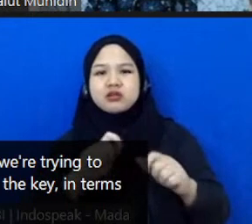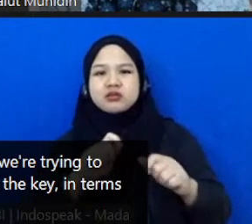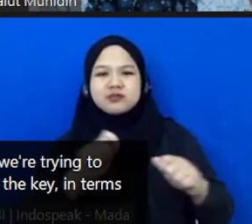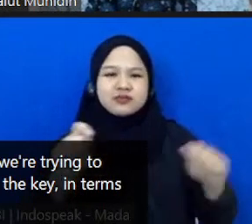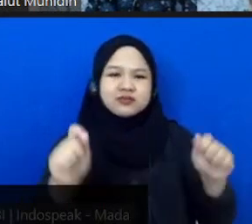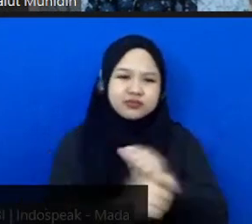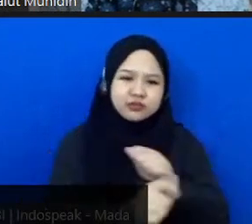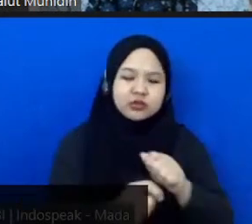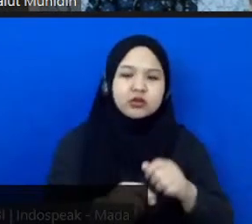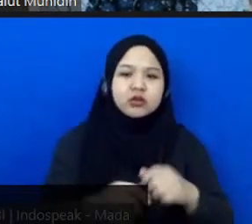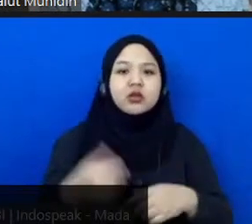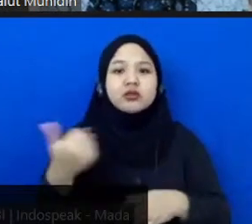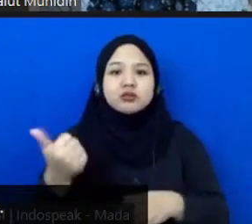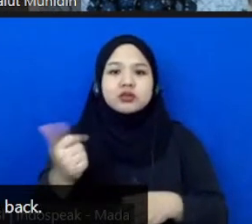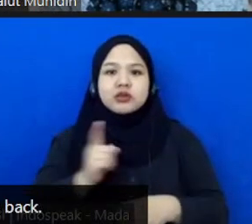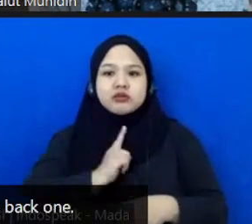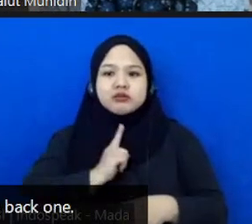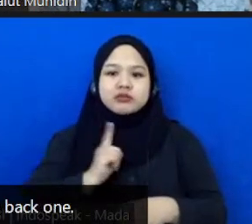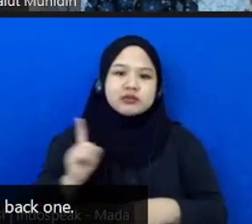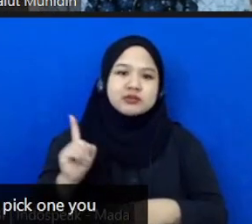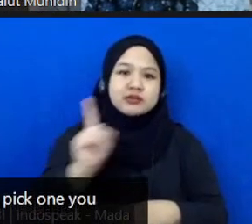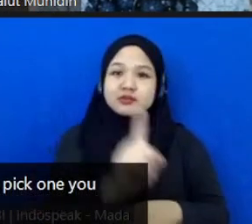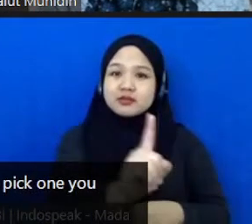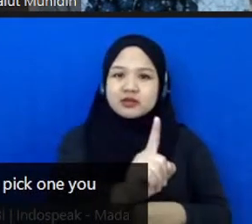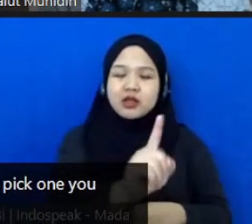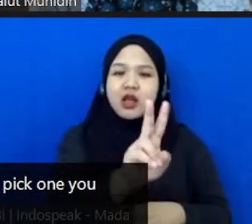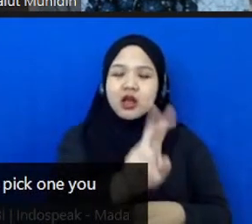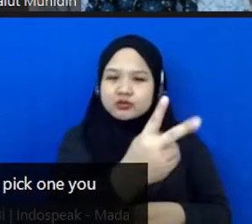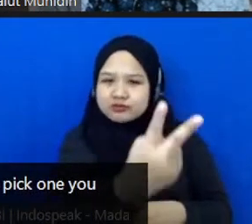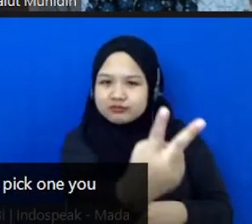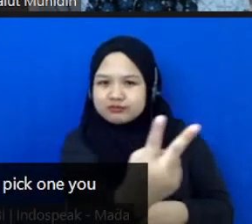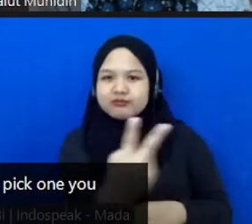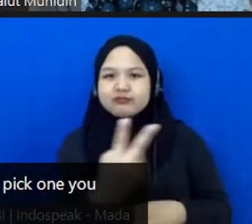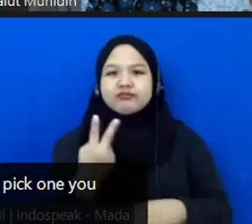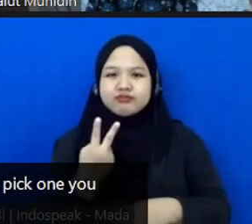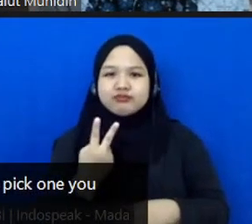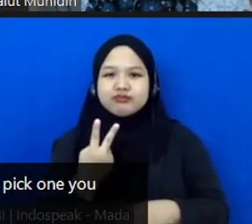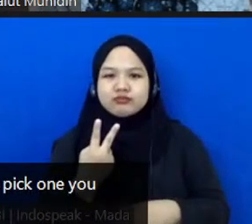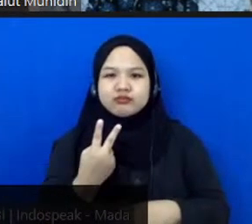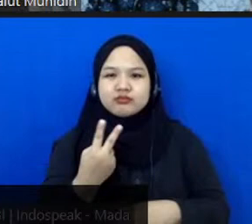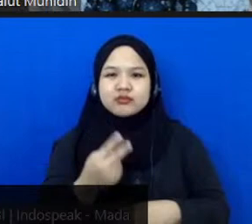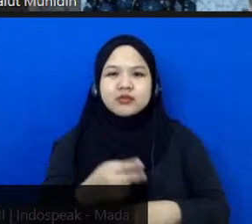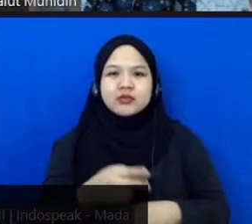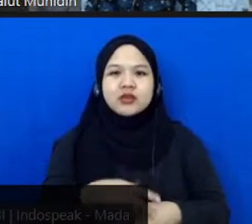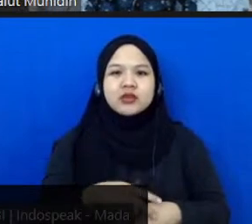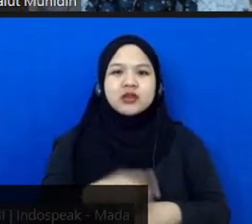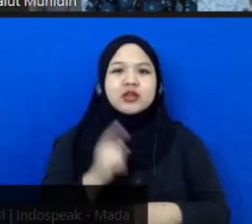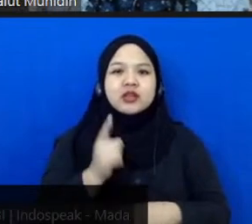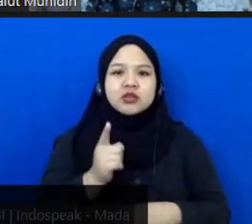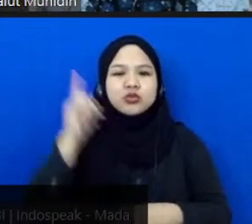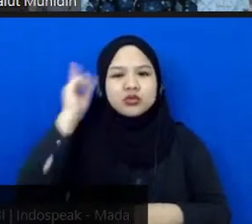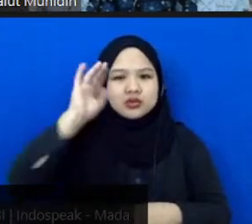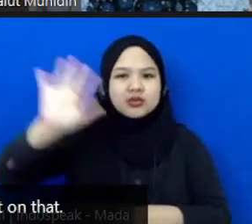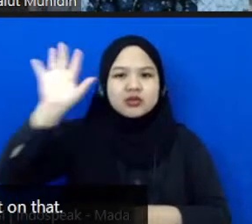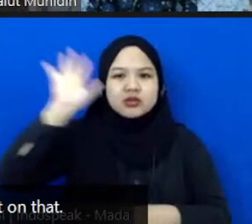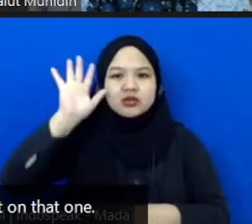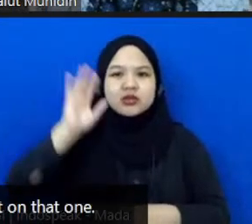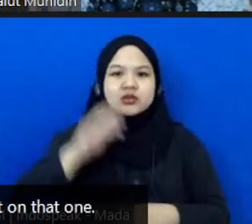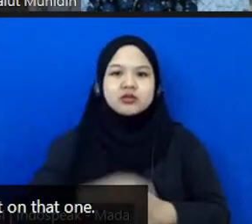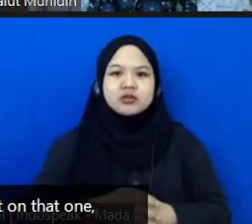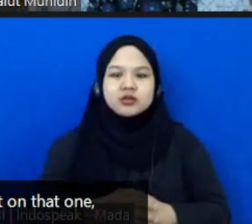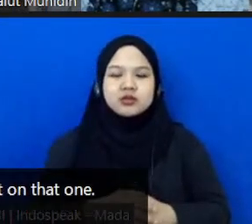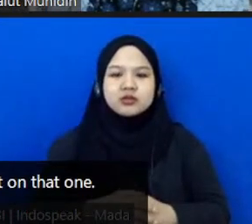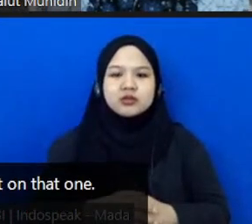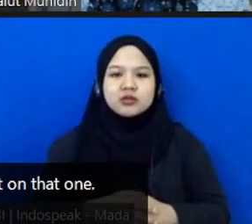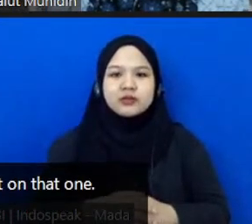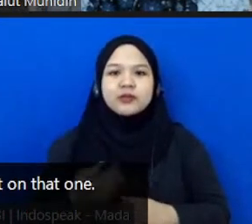come one, but you cannot come back one. You need to come back at least 2. So that's kind of my initial comment on that one. Obviously, we